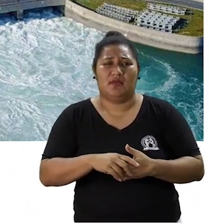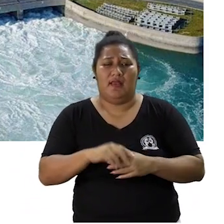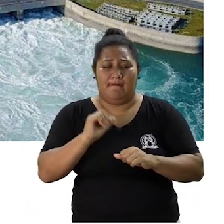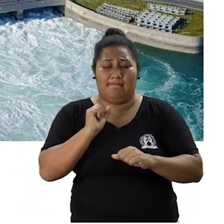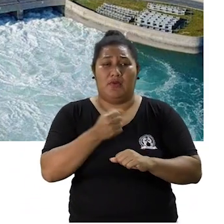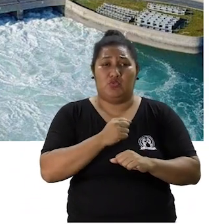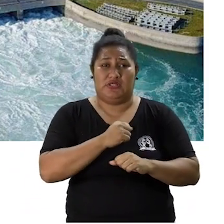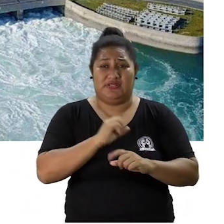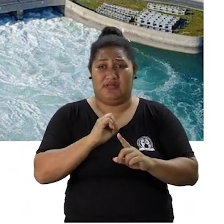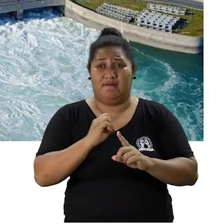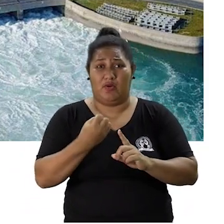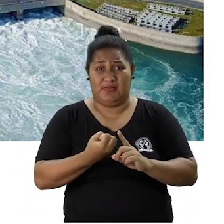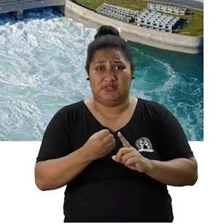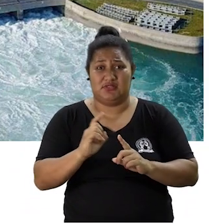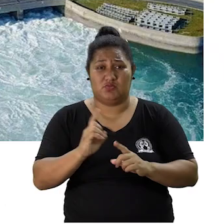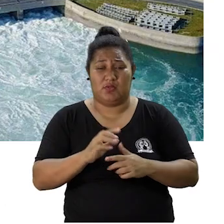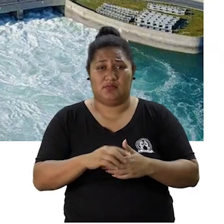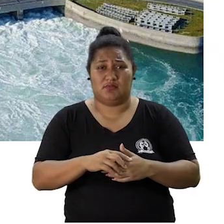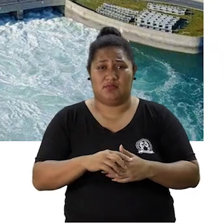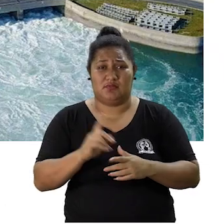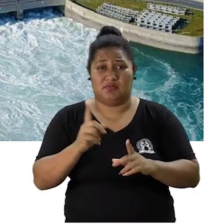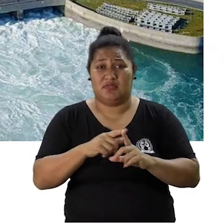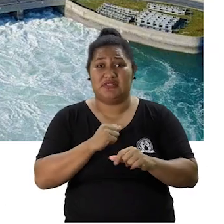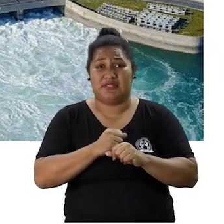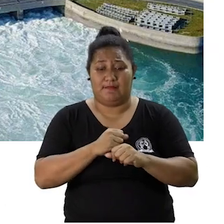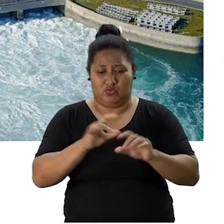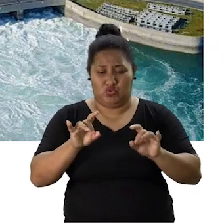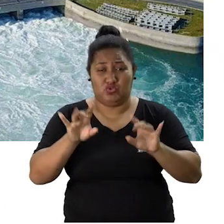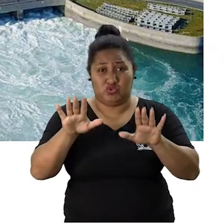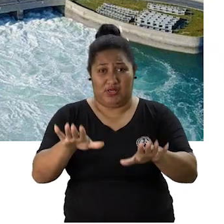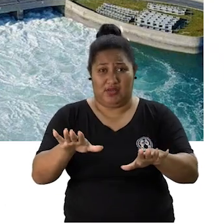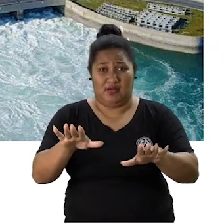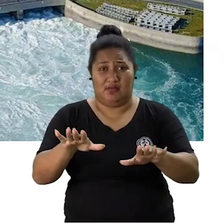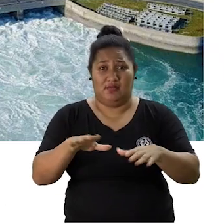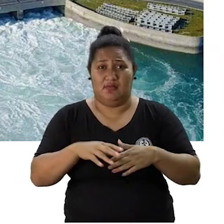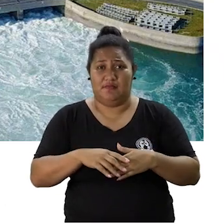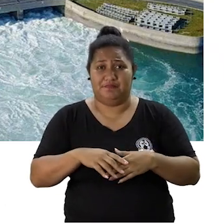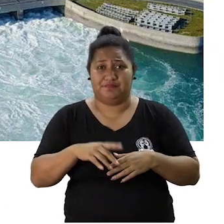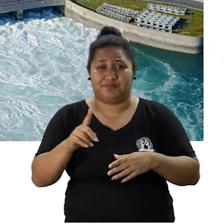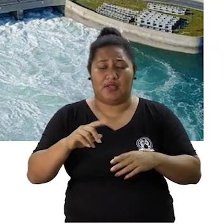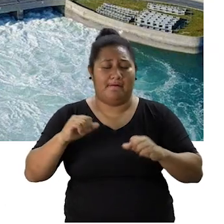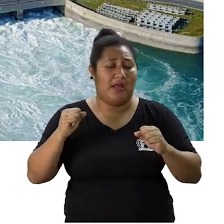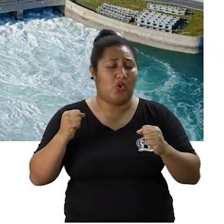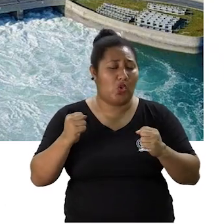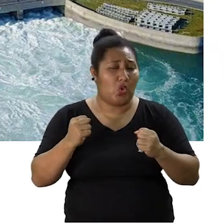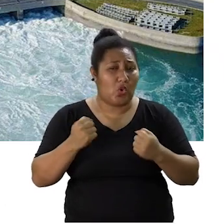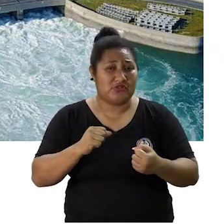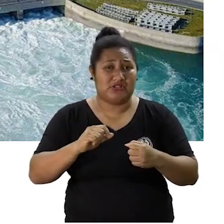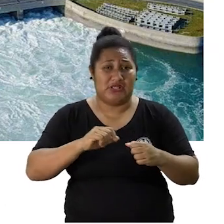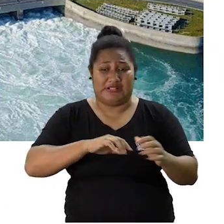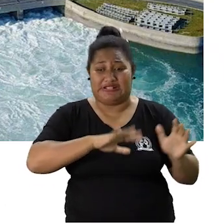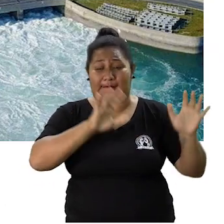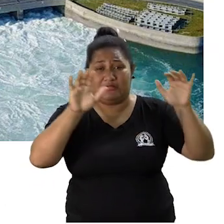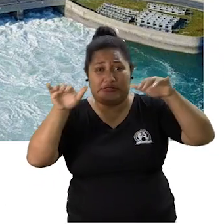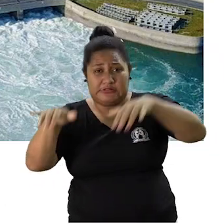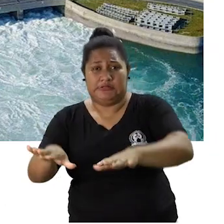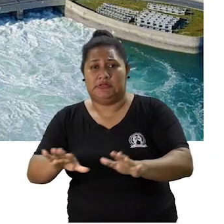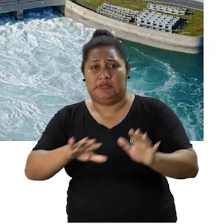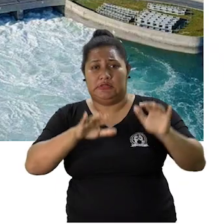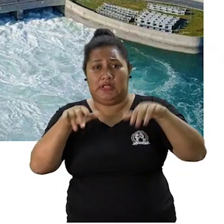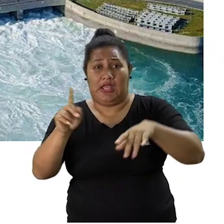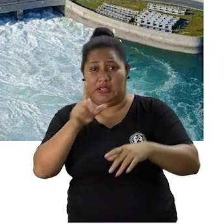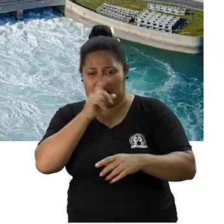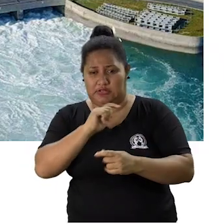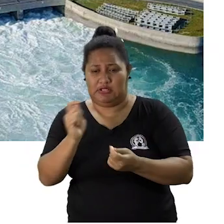marine environment is for the tainga le Australia, malolosi o le tide, to